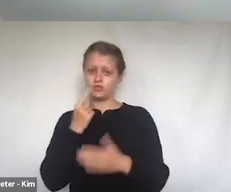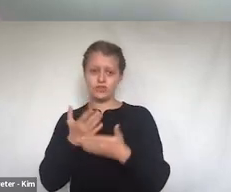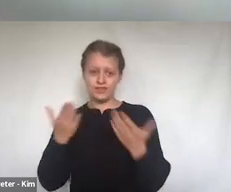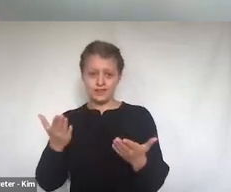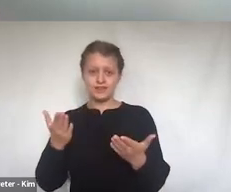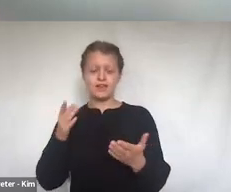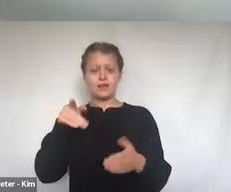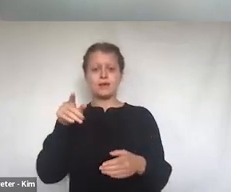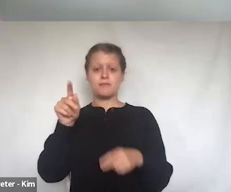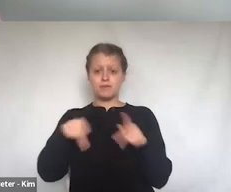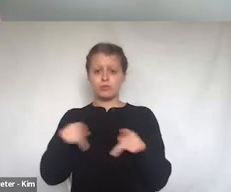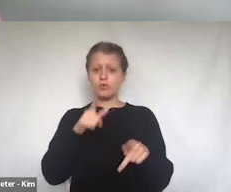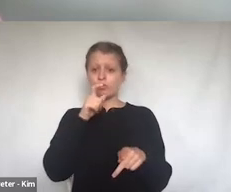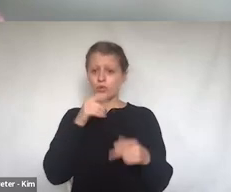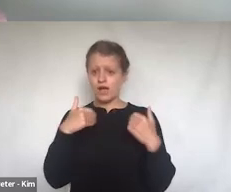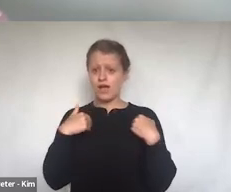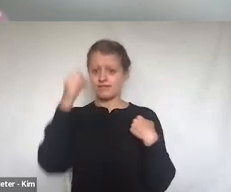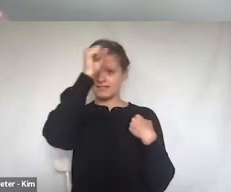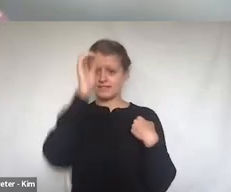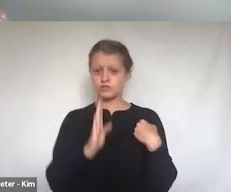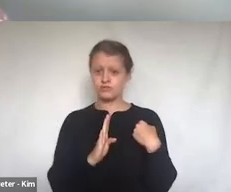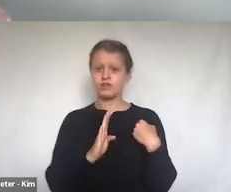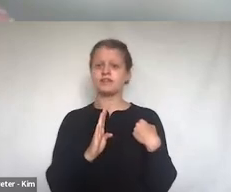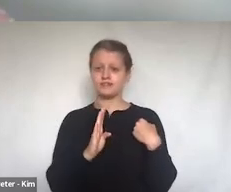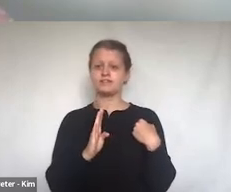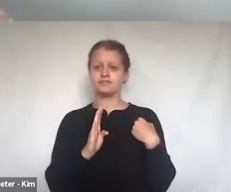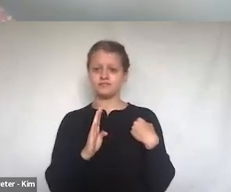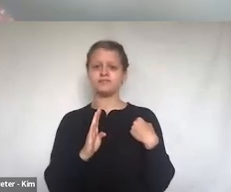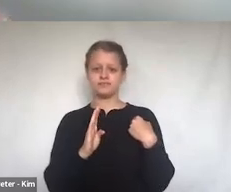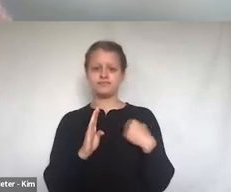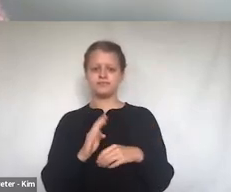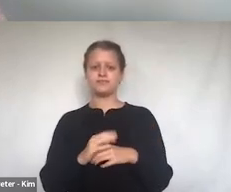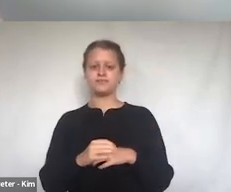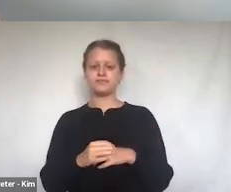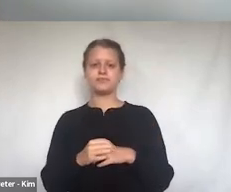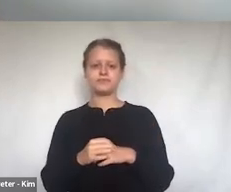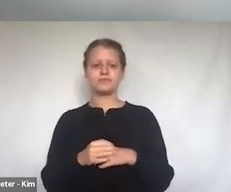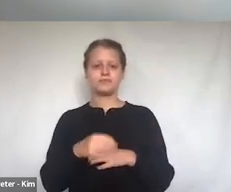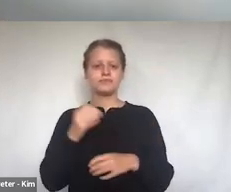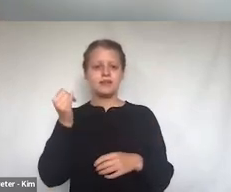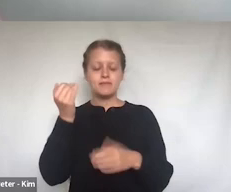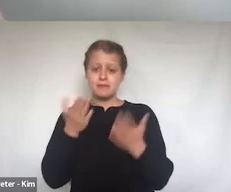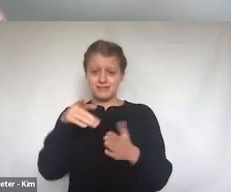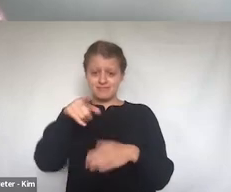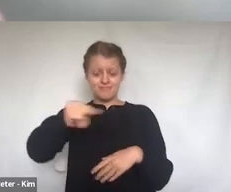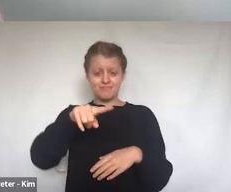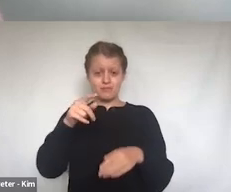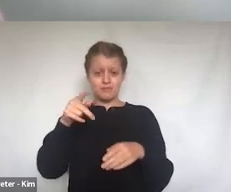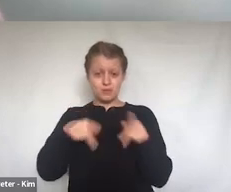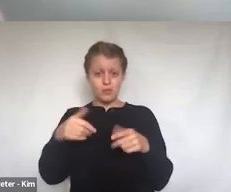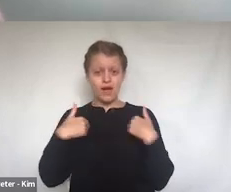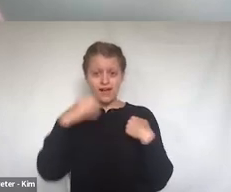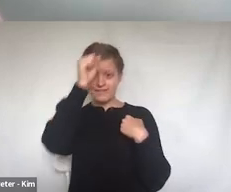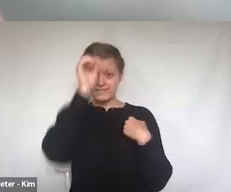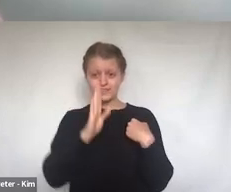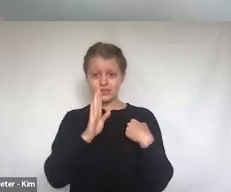with schizophrenia in British Columbia, who have both medical reasons that it can be that their bodies might not cool off as well, and then also